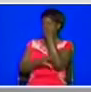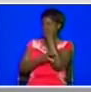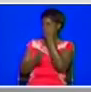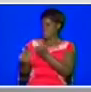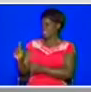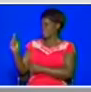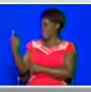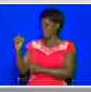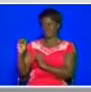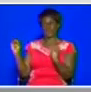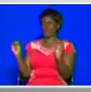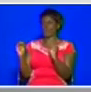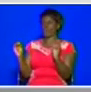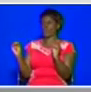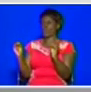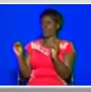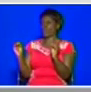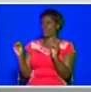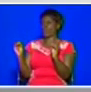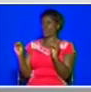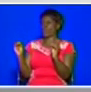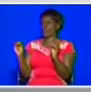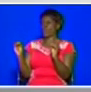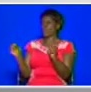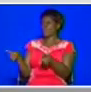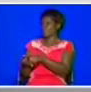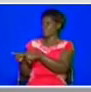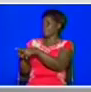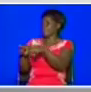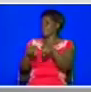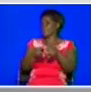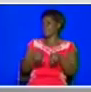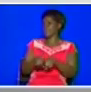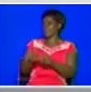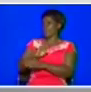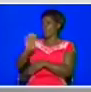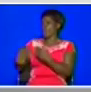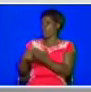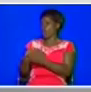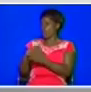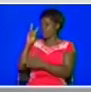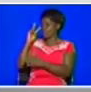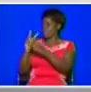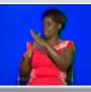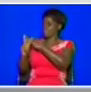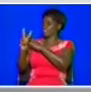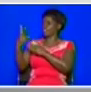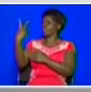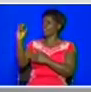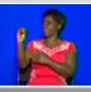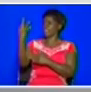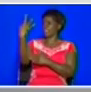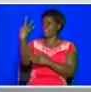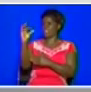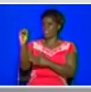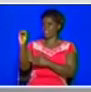not the first cycle we're having of manifestos, that one, they're all similar, and that they're all modeled around Vision 2030, and that